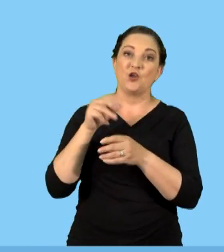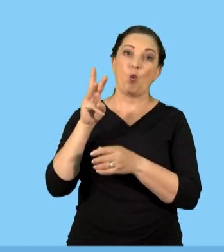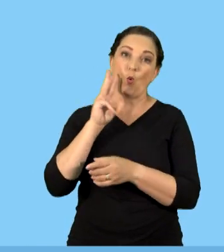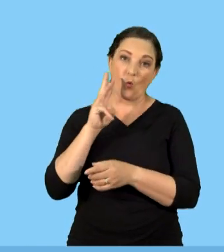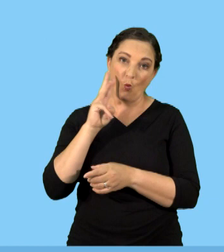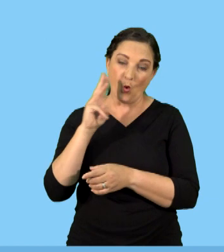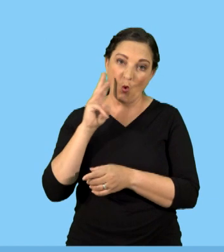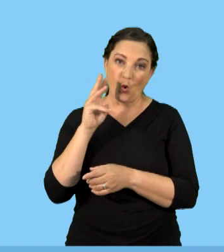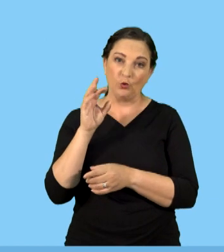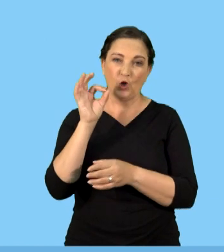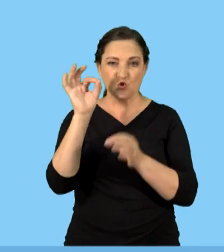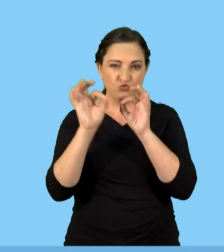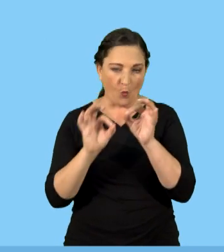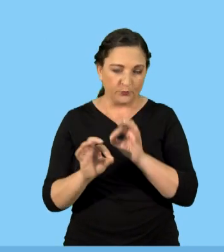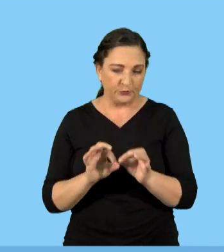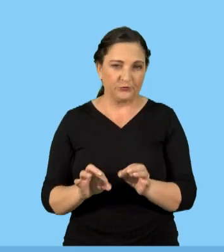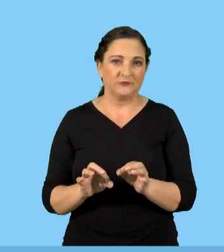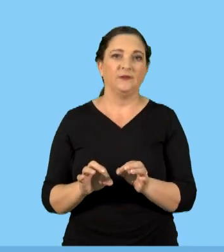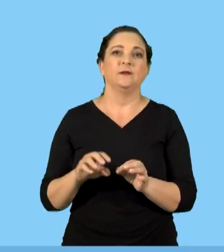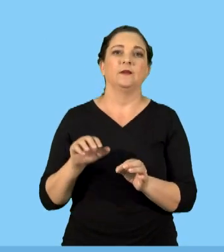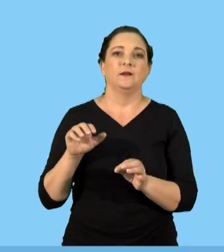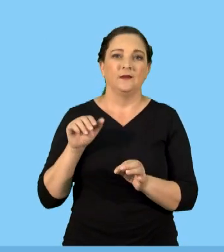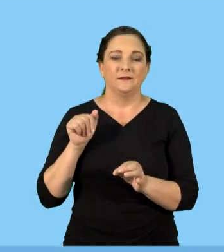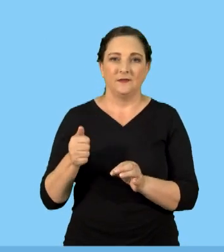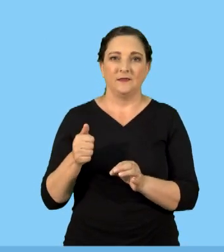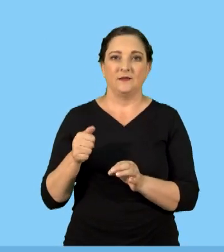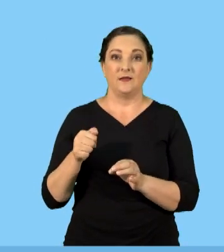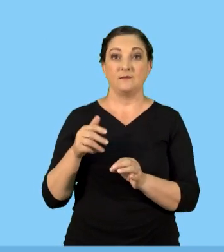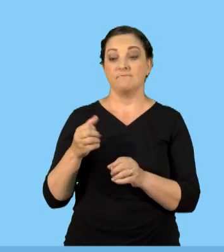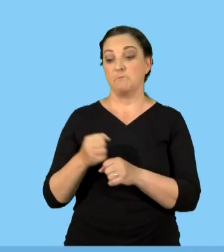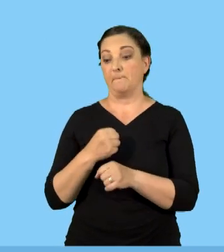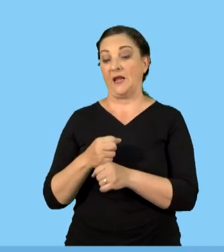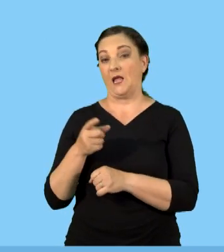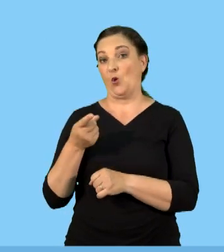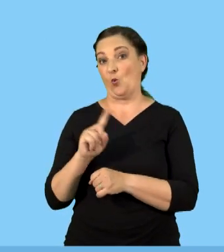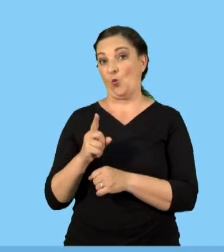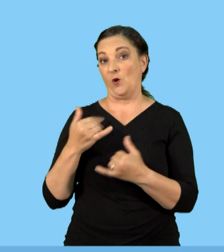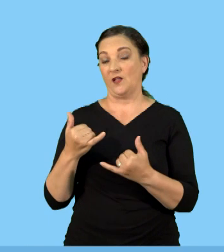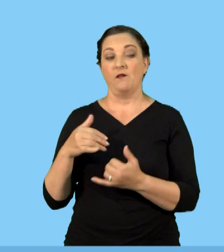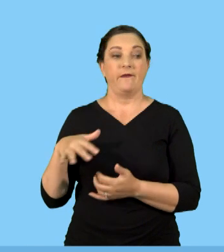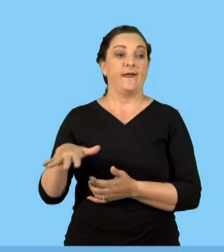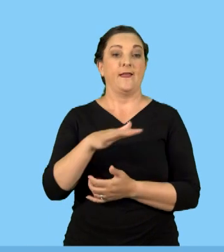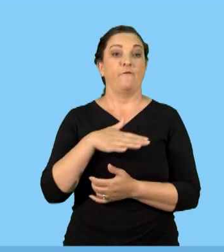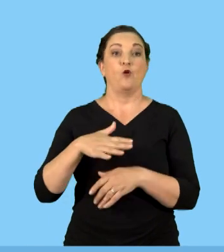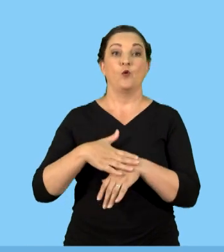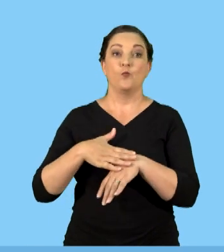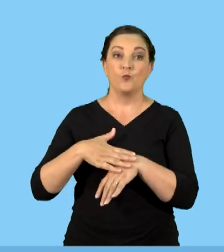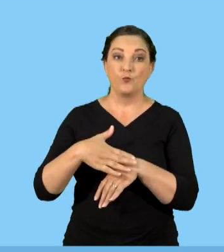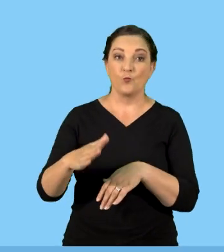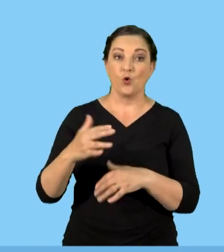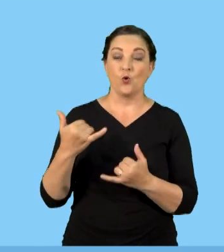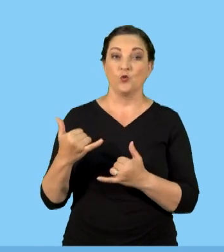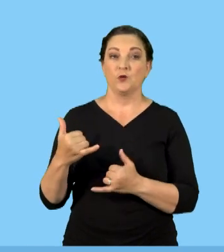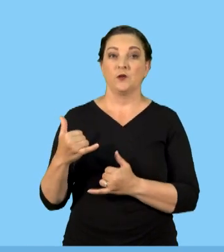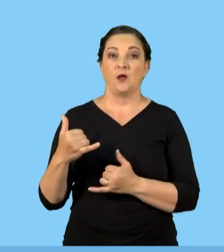the moisture, which is now coming from the water, and the salt in them, it makes the substance, or it makes the environment